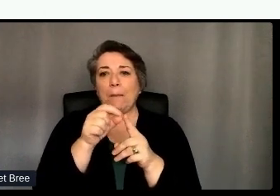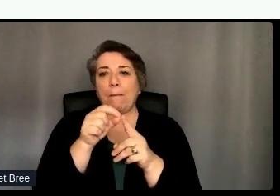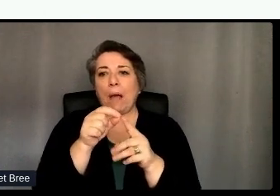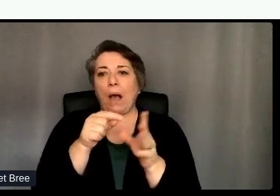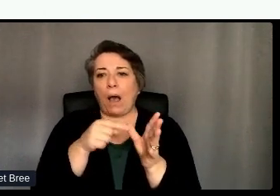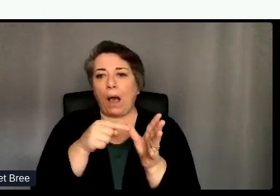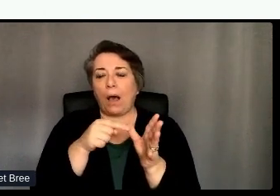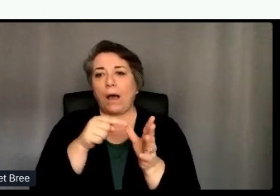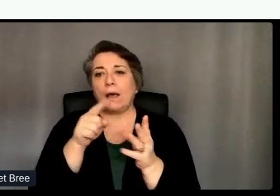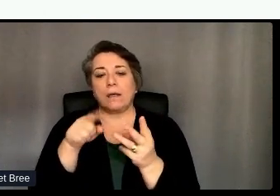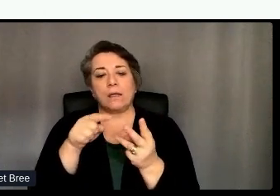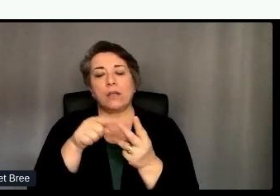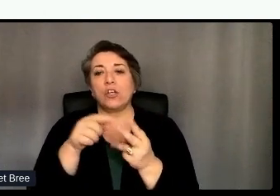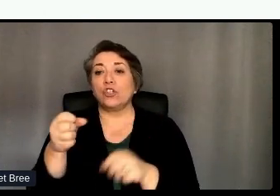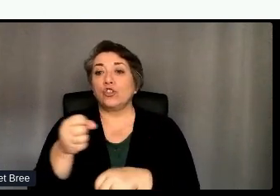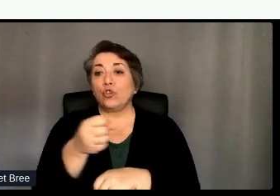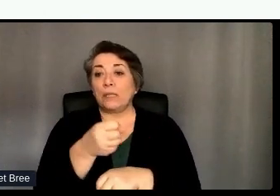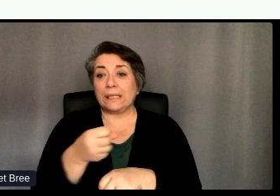the joystick,